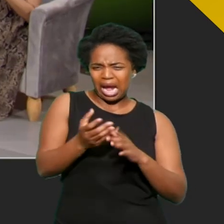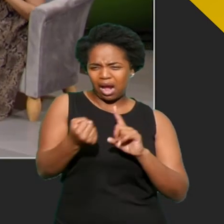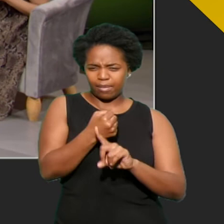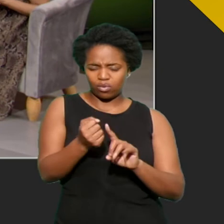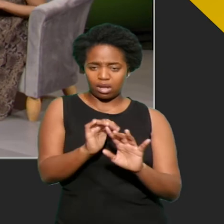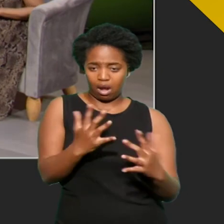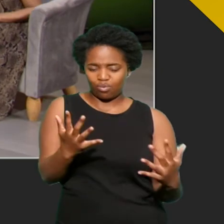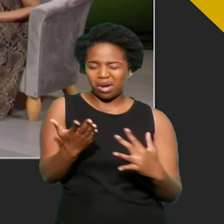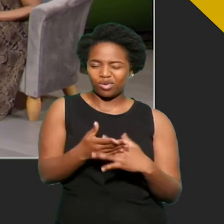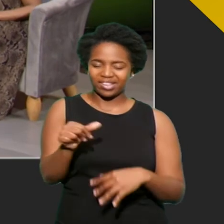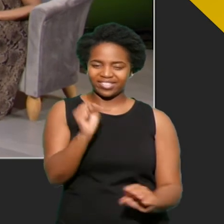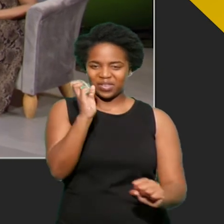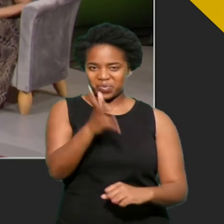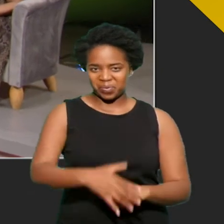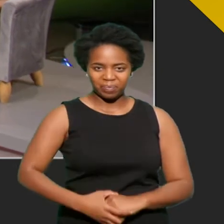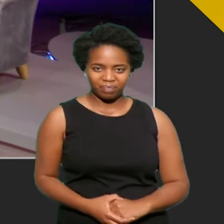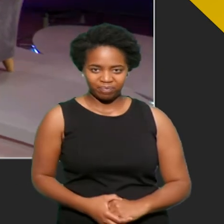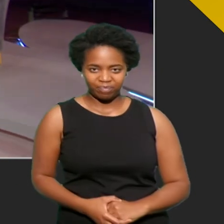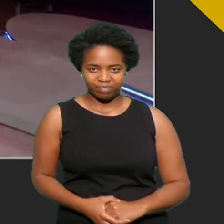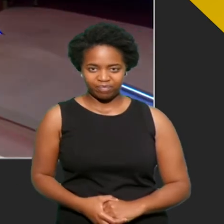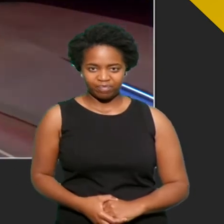we do all that when we come back from the break.